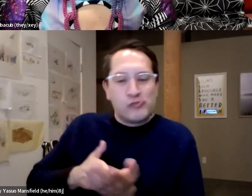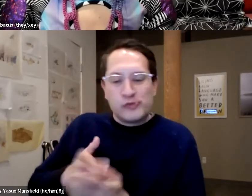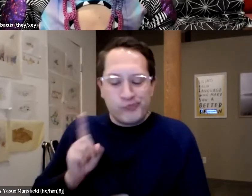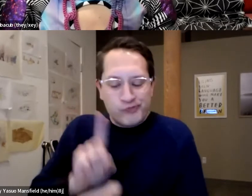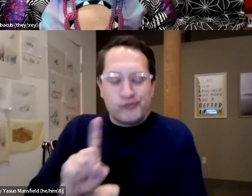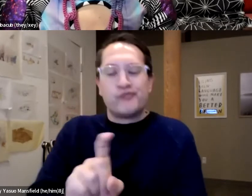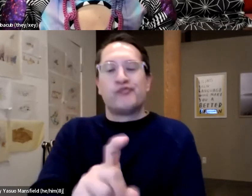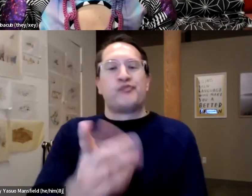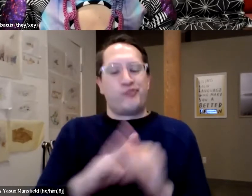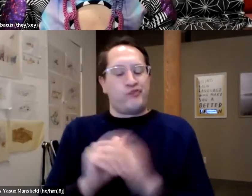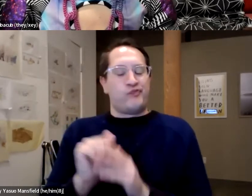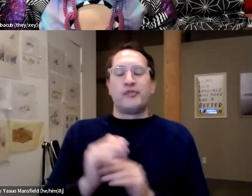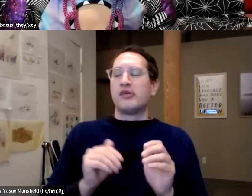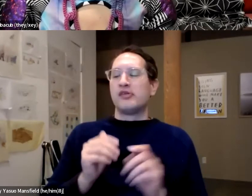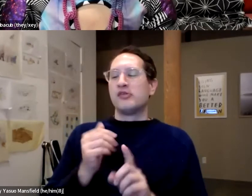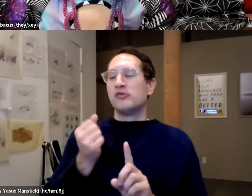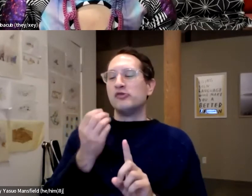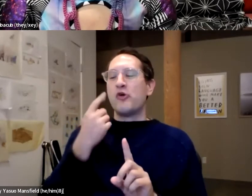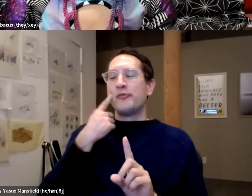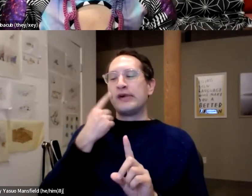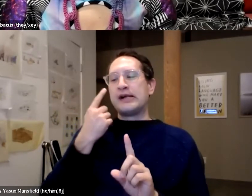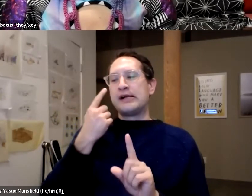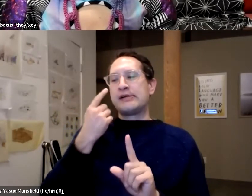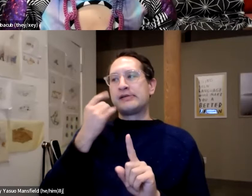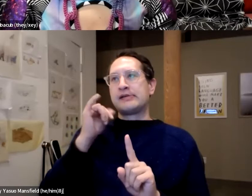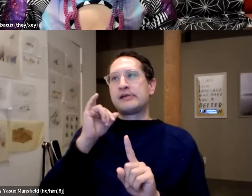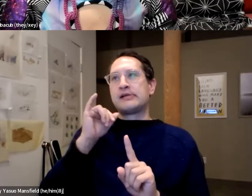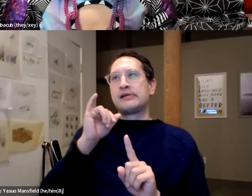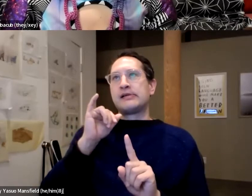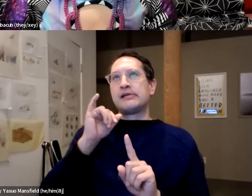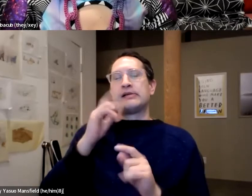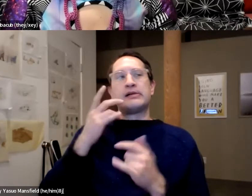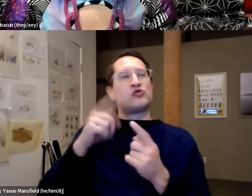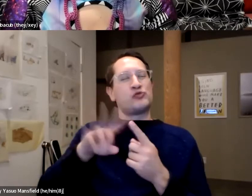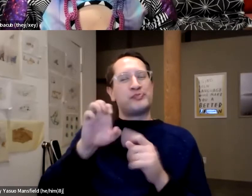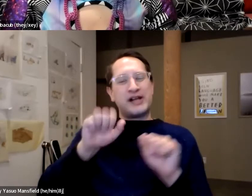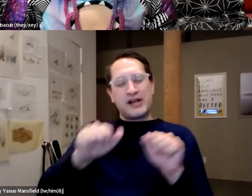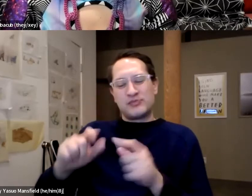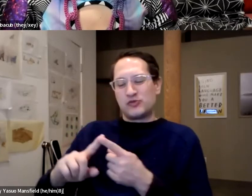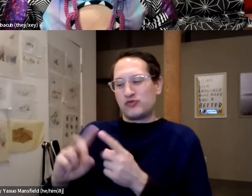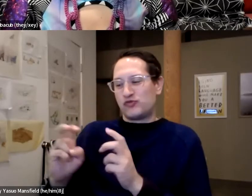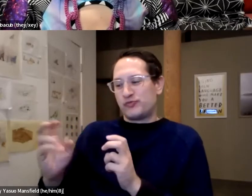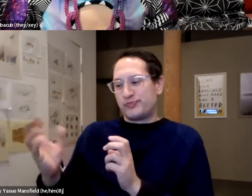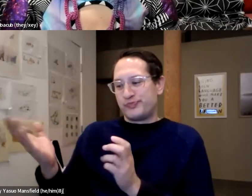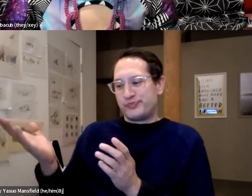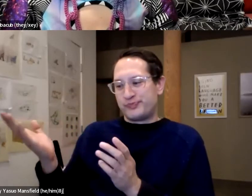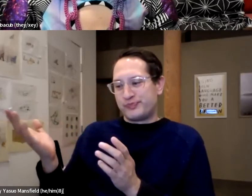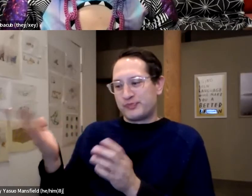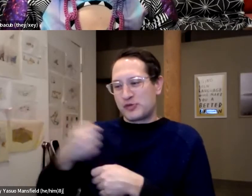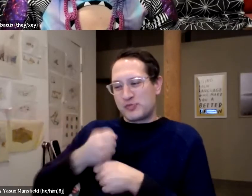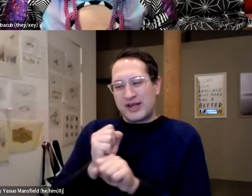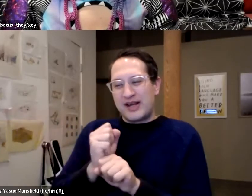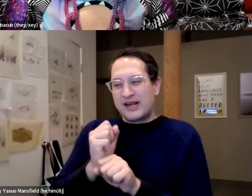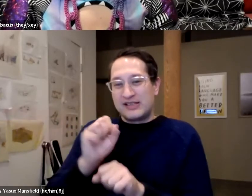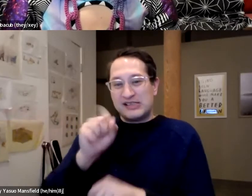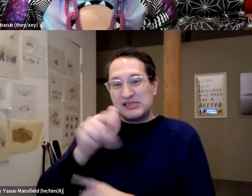my preferences, in my rights, in my truths, in my comfort. And I think to be able